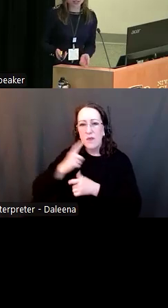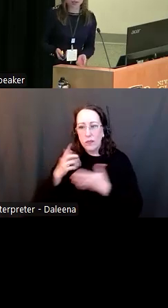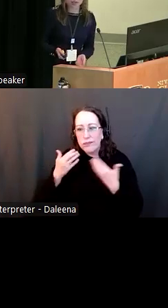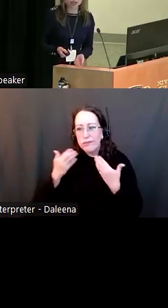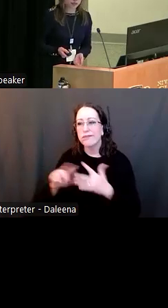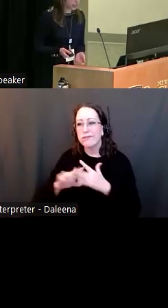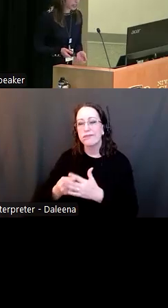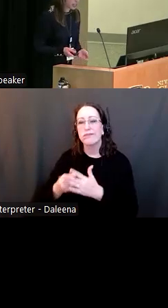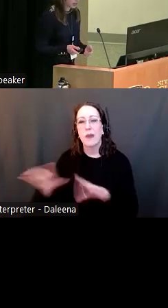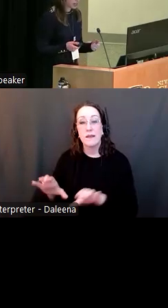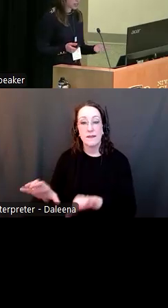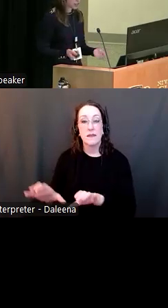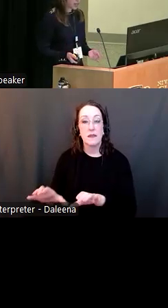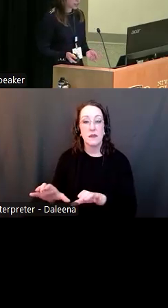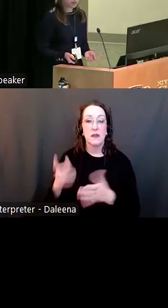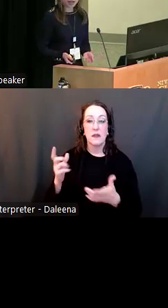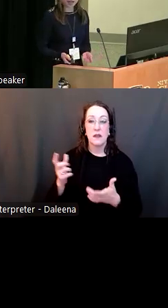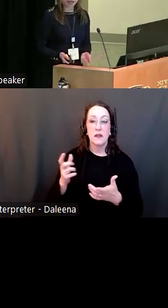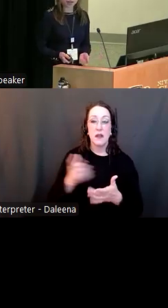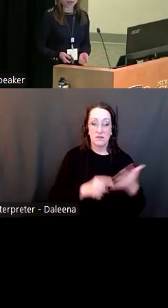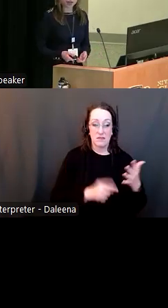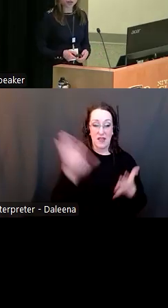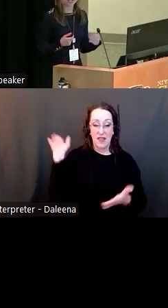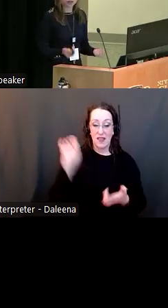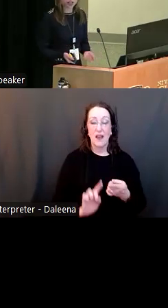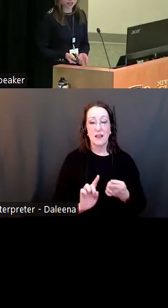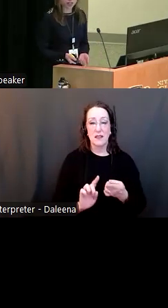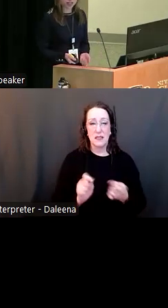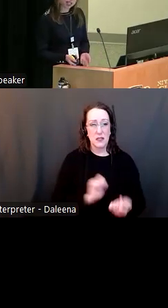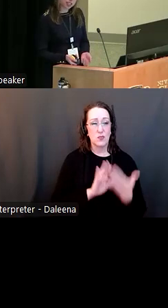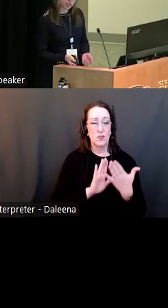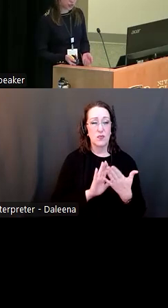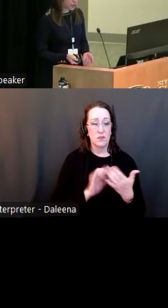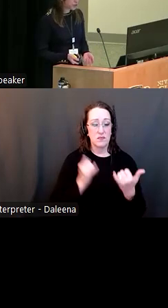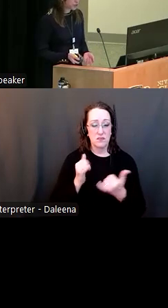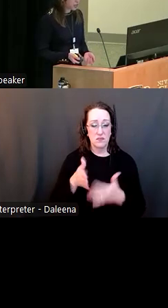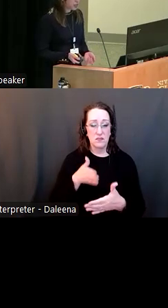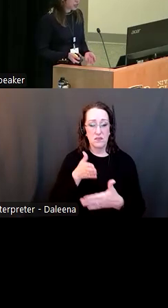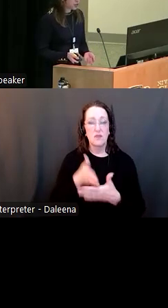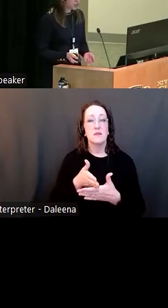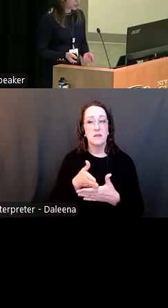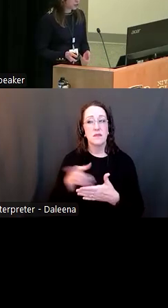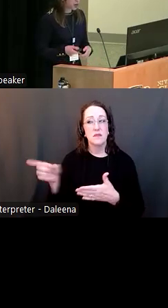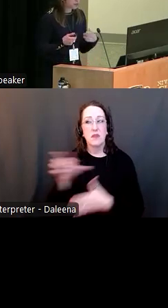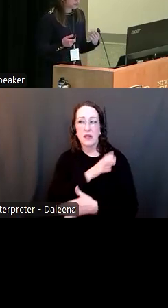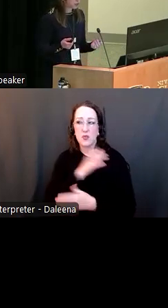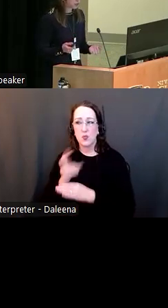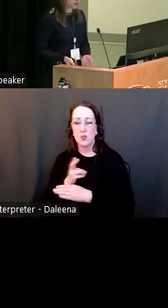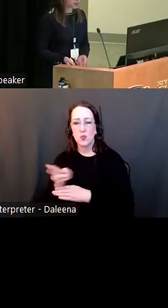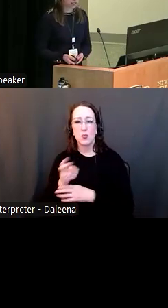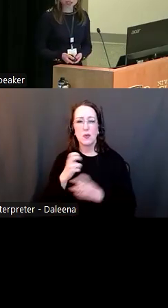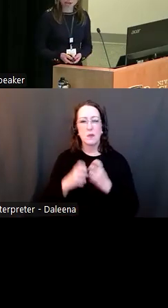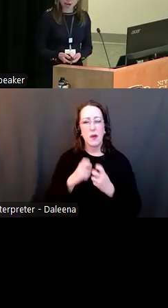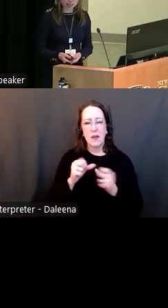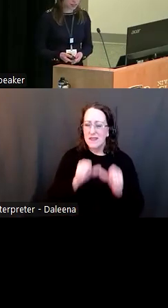Processes that are relatively less addressed by the current interventions that the clinicians used included problems with